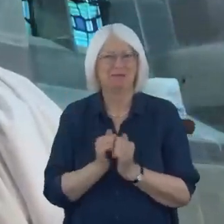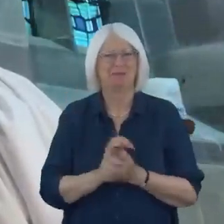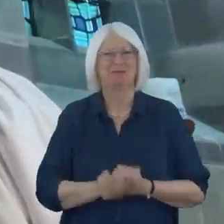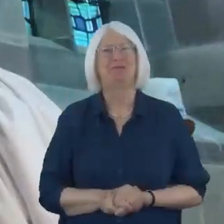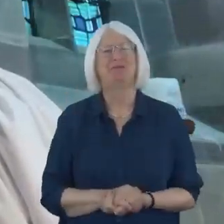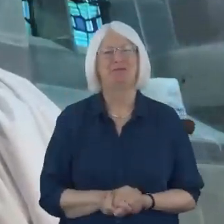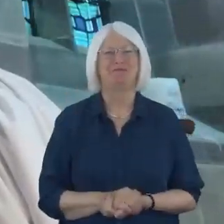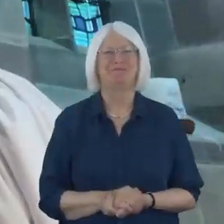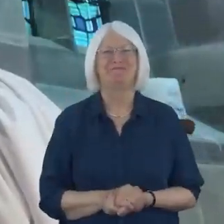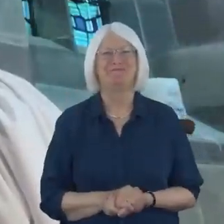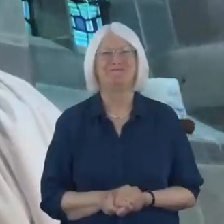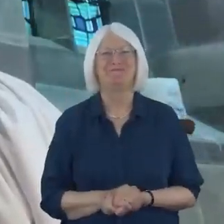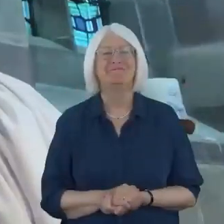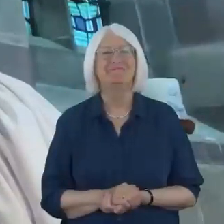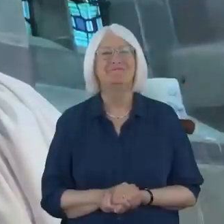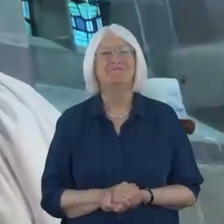Amen.